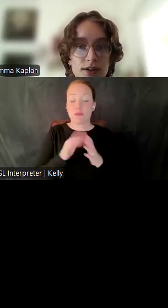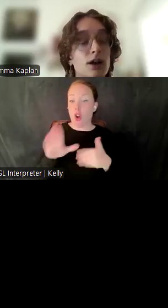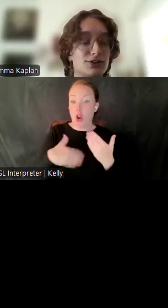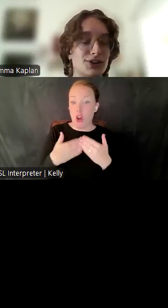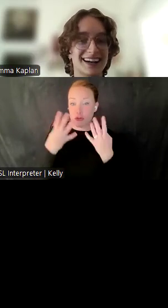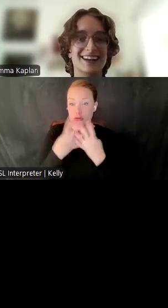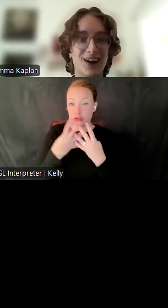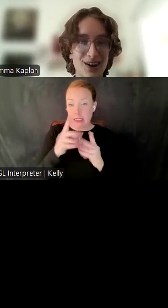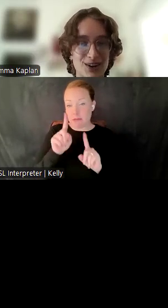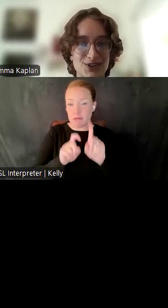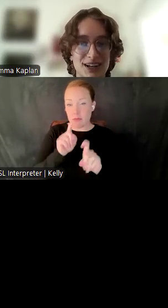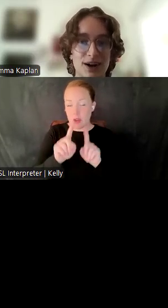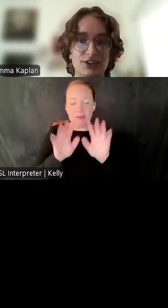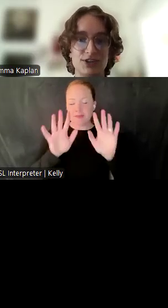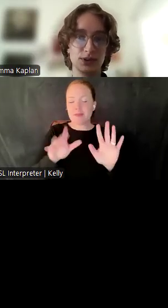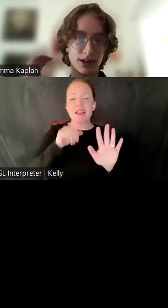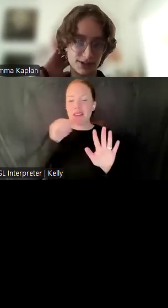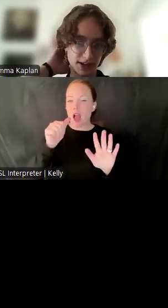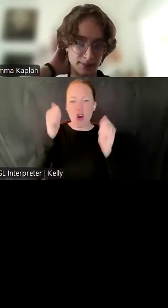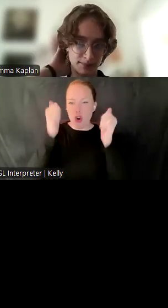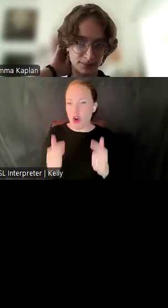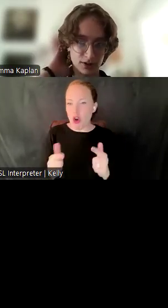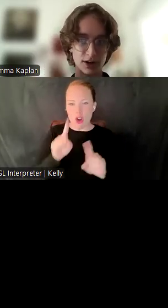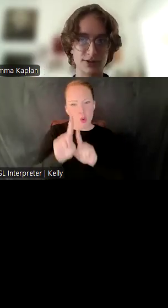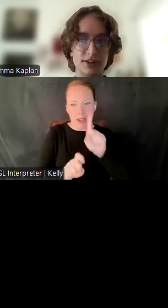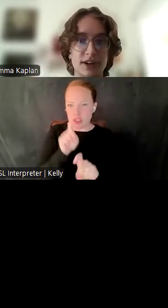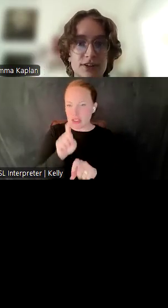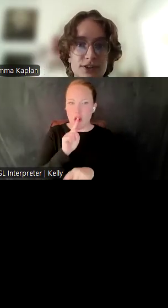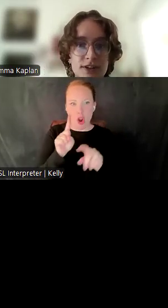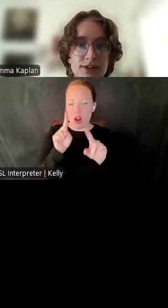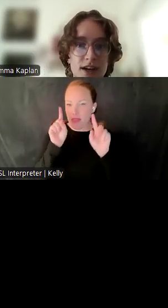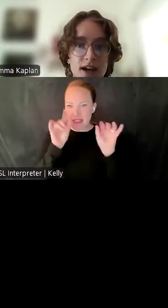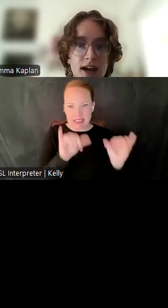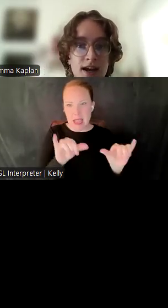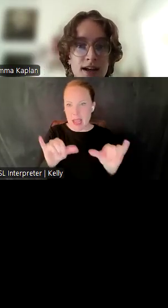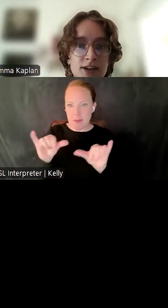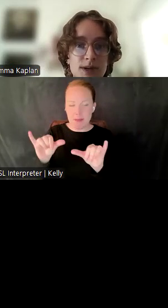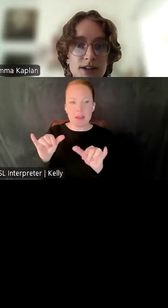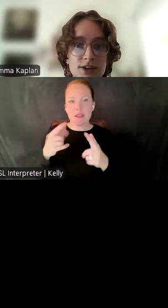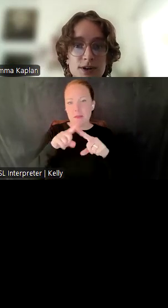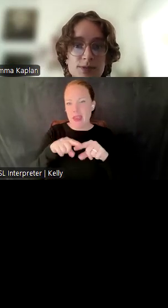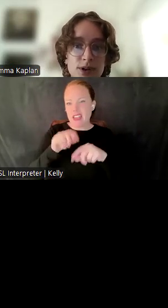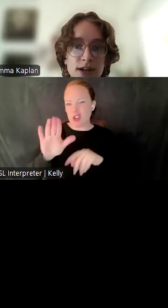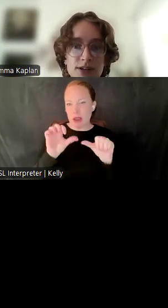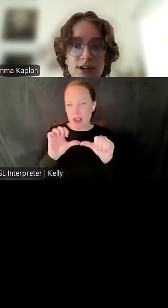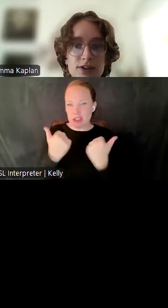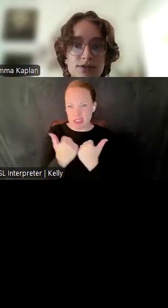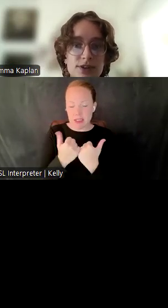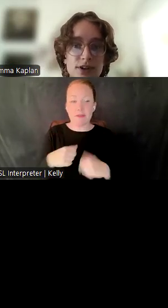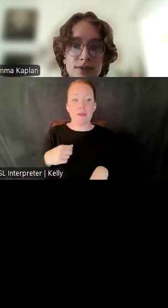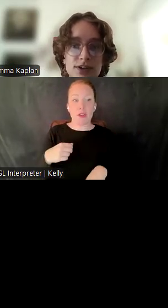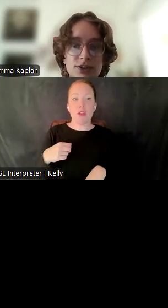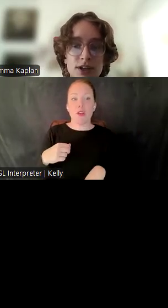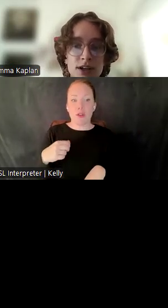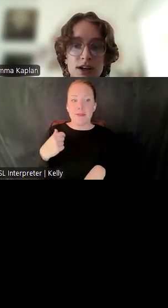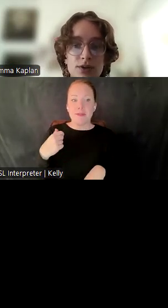look not all screening questions will look the same across the different agencies. And as we continue exploring the stages